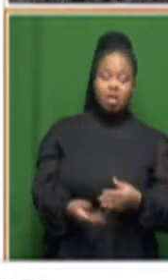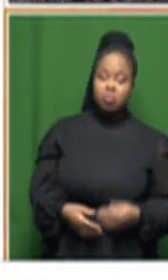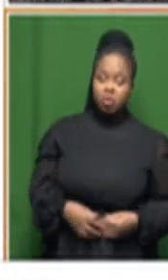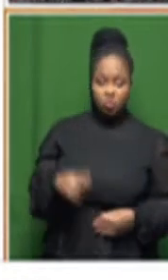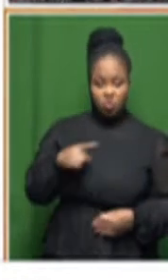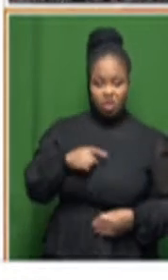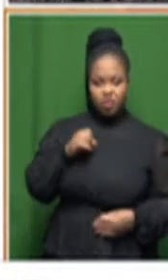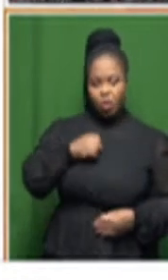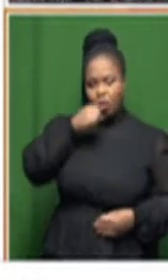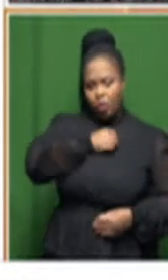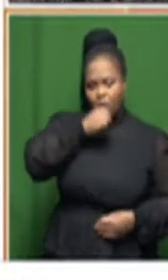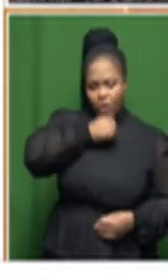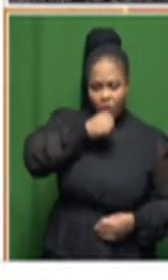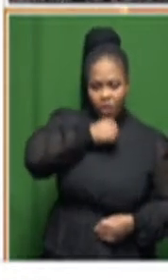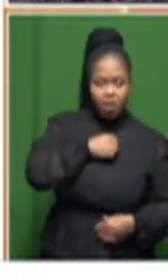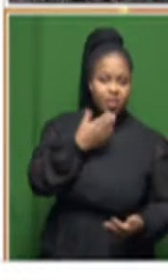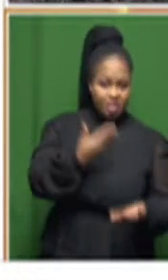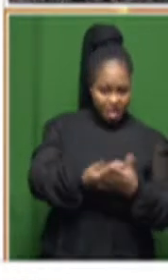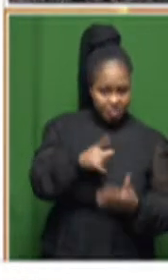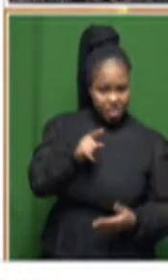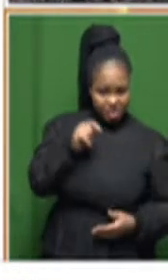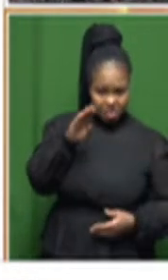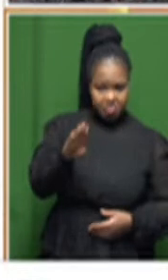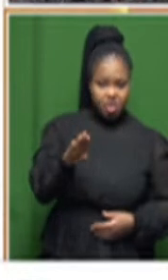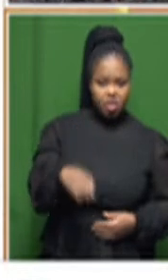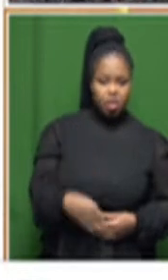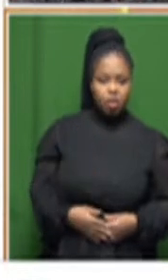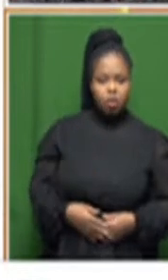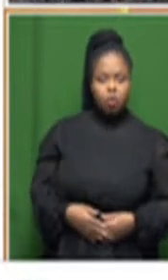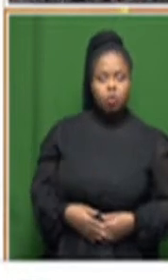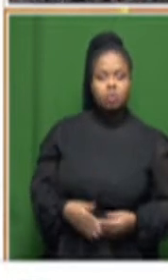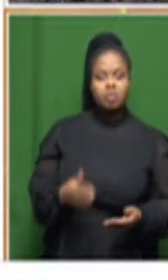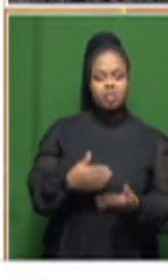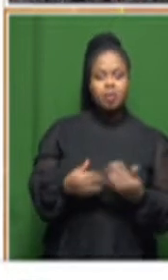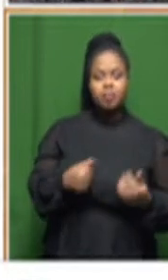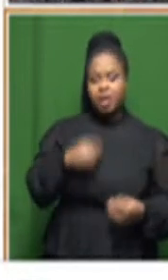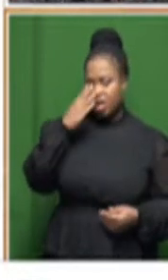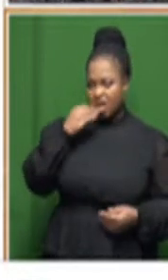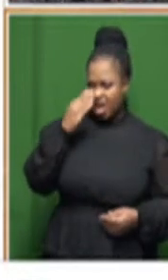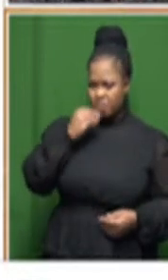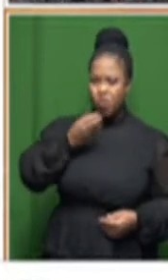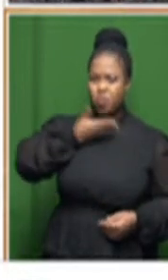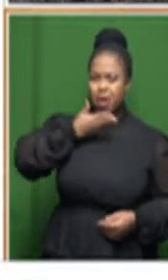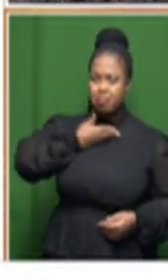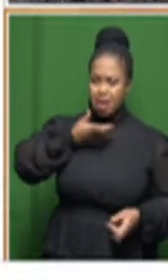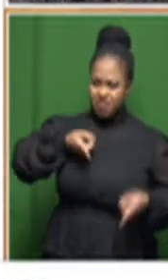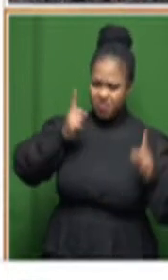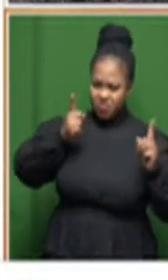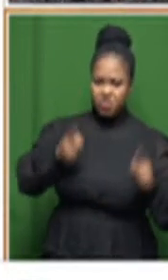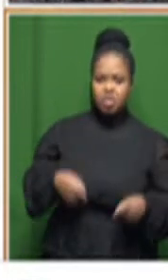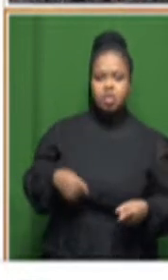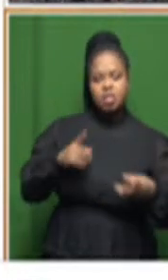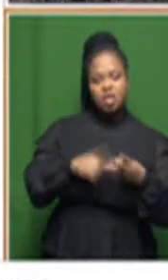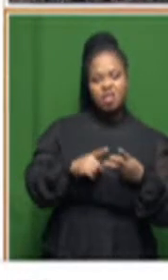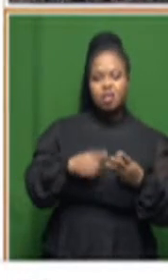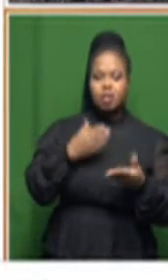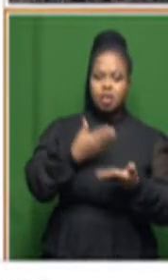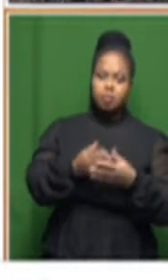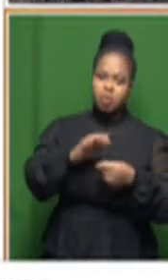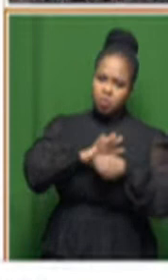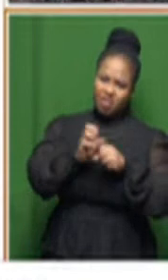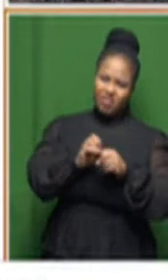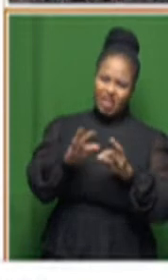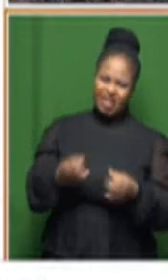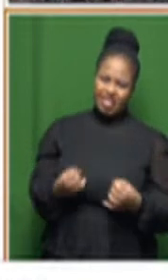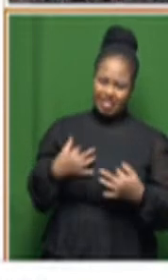a person is coughing, it could be TB or community-acquired pneumonia. It could also be underlying COVID-19